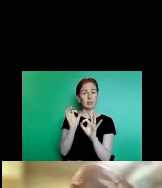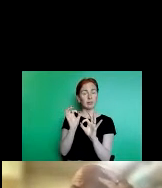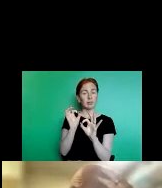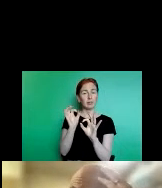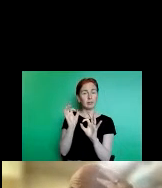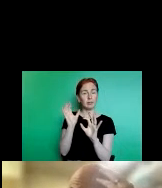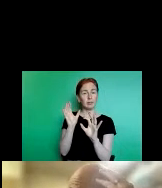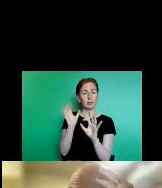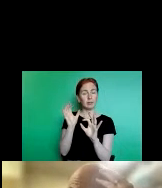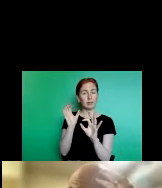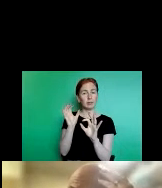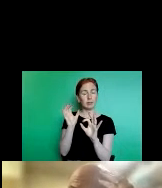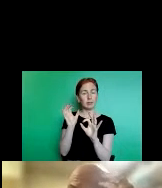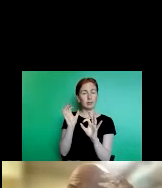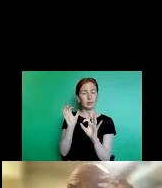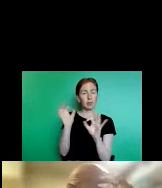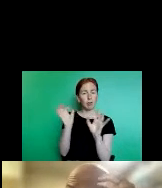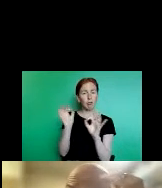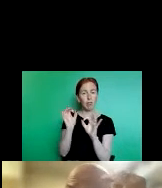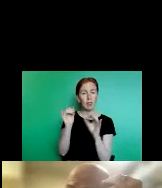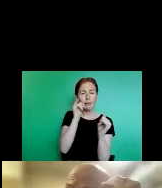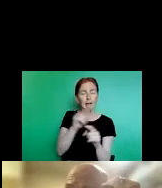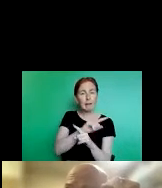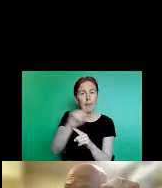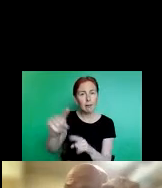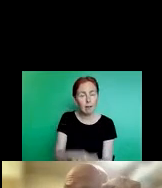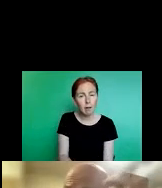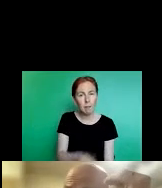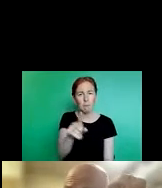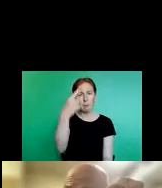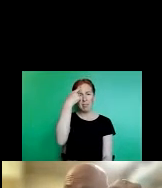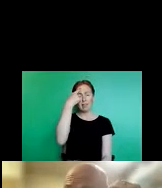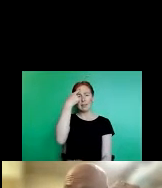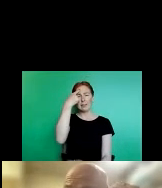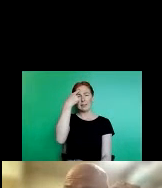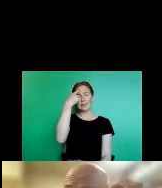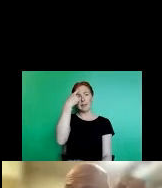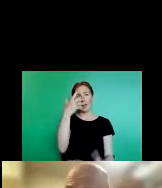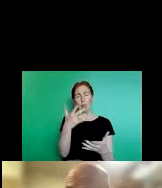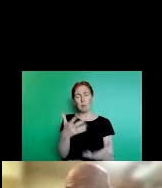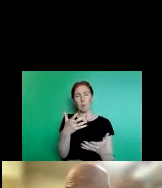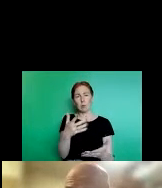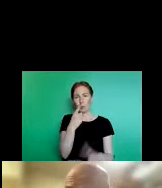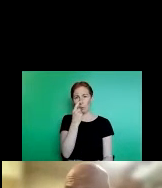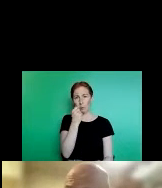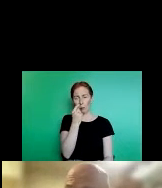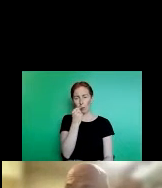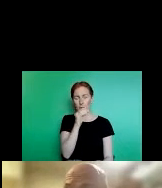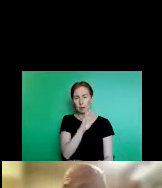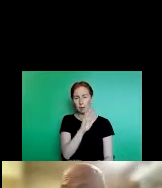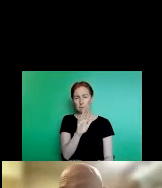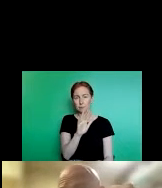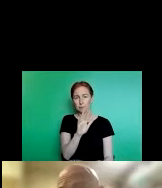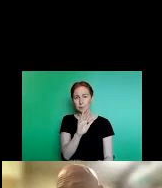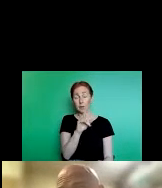moment, unlikely, but certainly it is important to get an early diagnosis, because